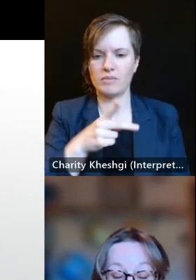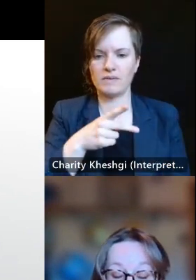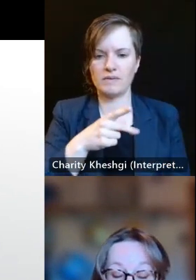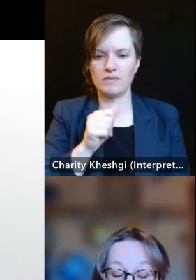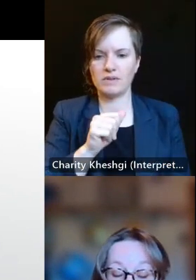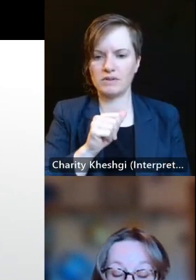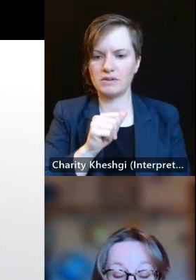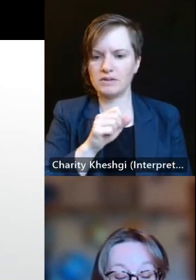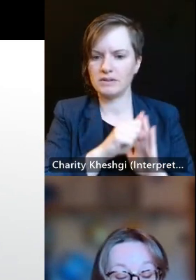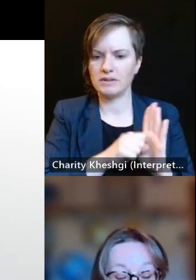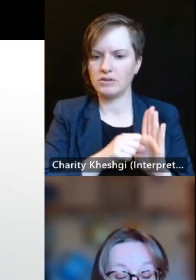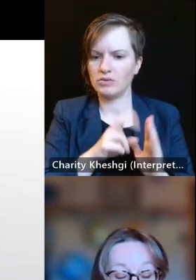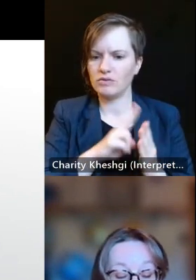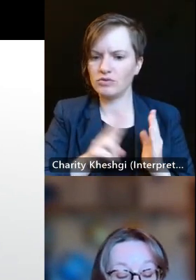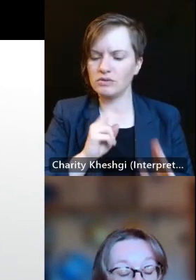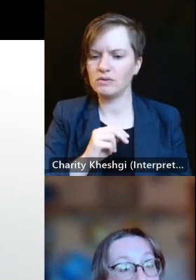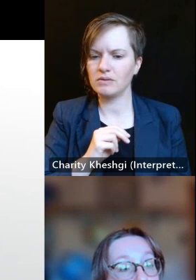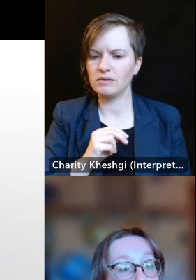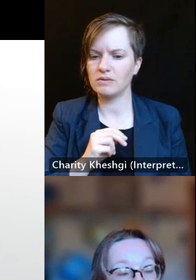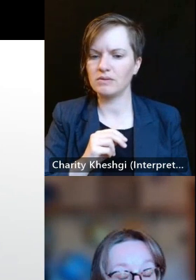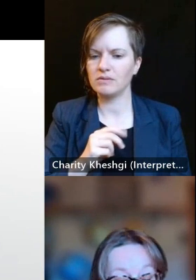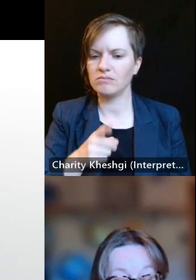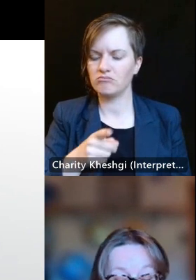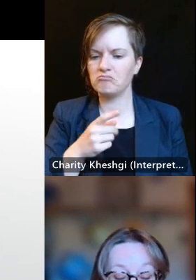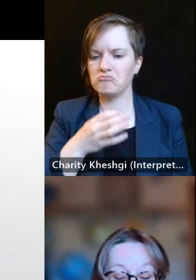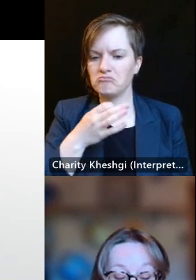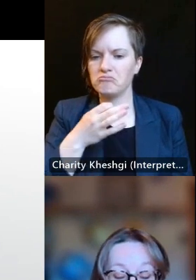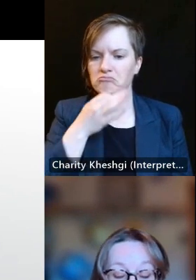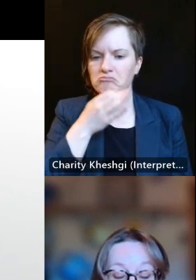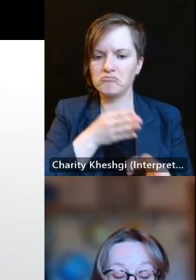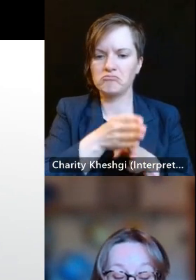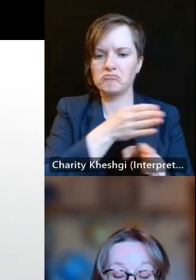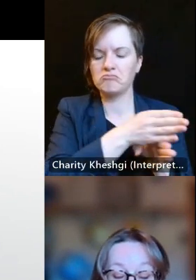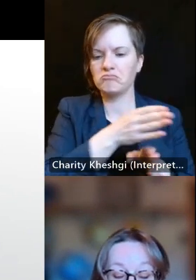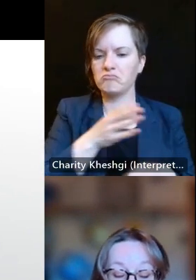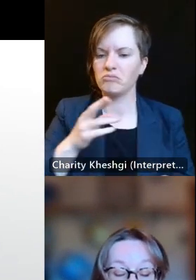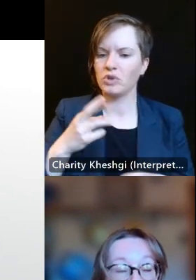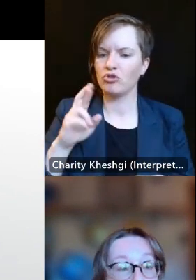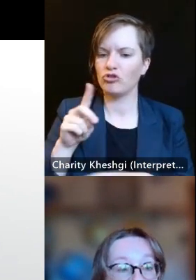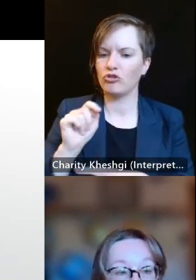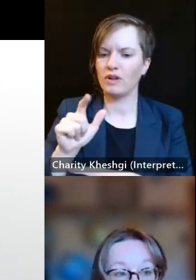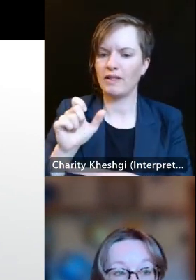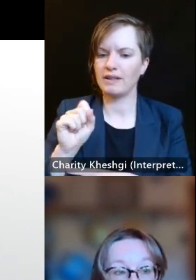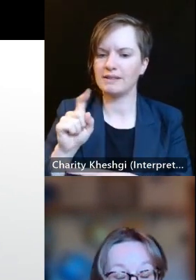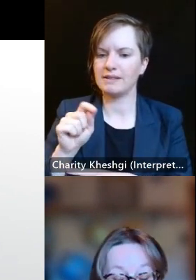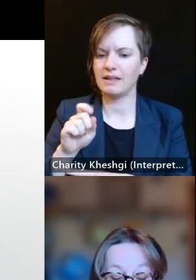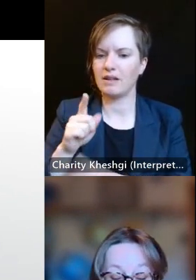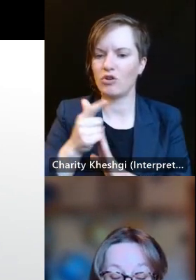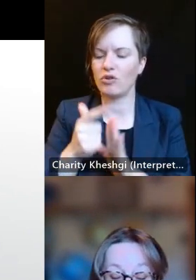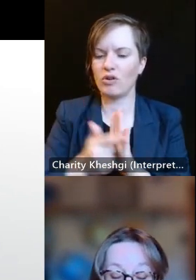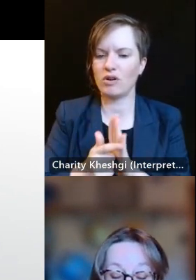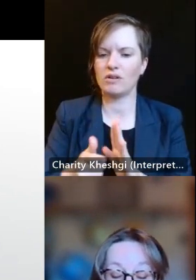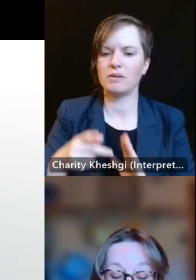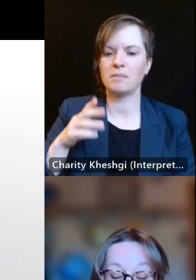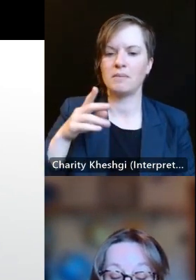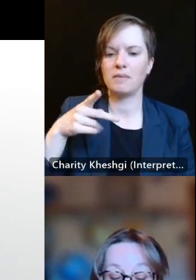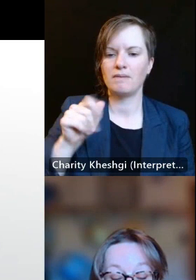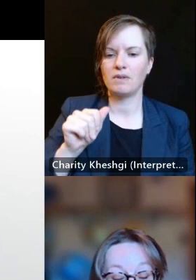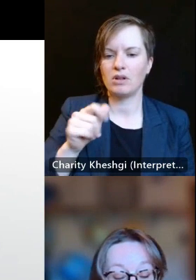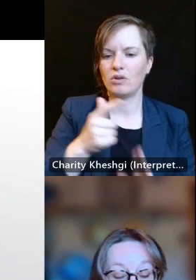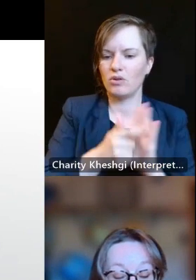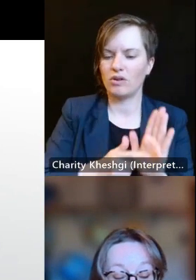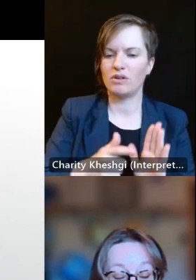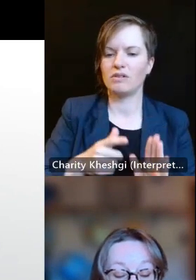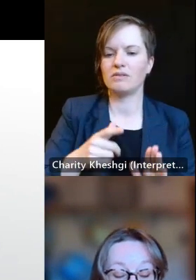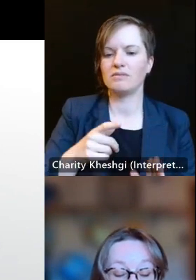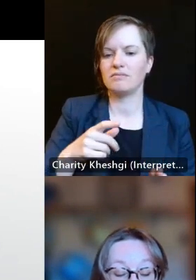litigator in the areas of real estate law, landlord-tenant law, bankruptcy law, and default litigation. His